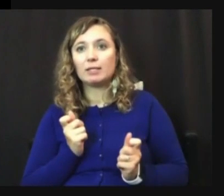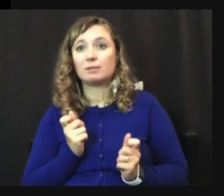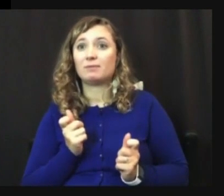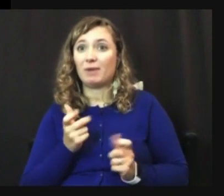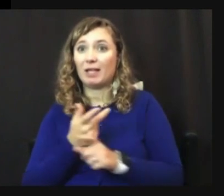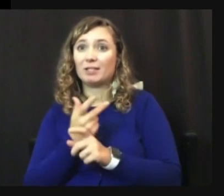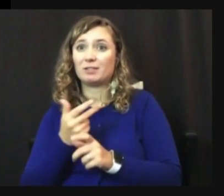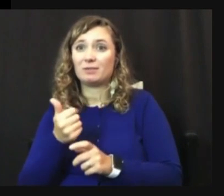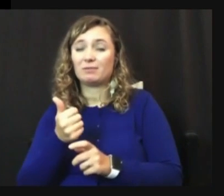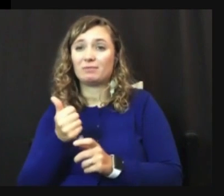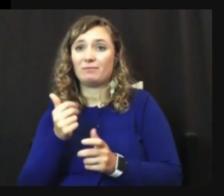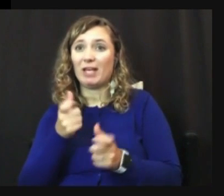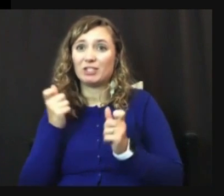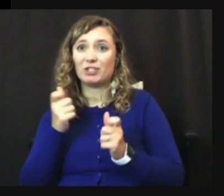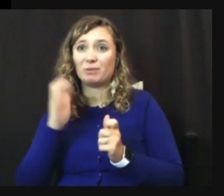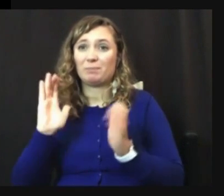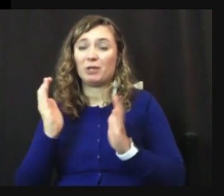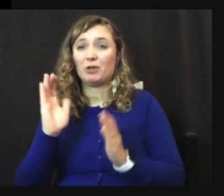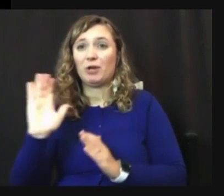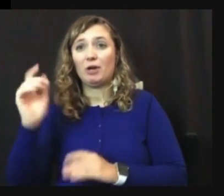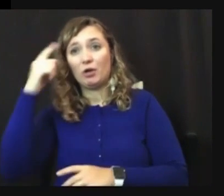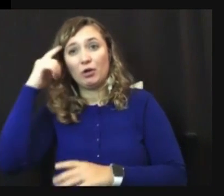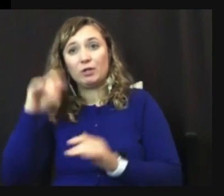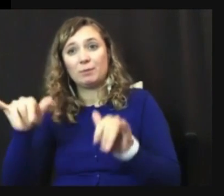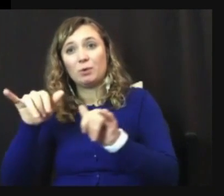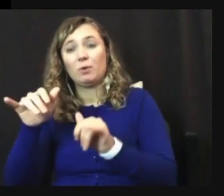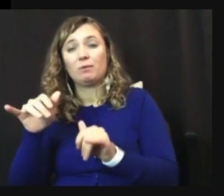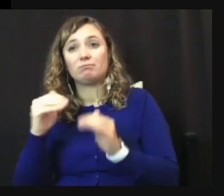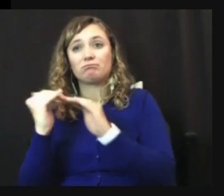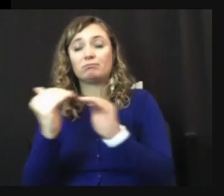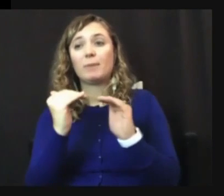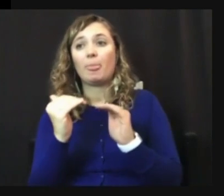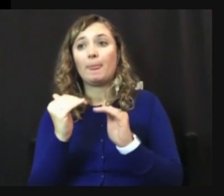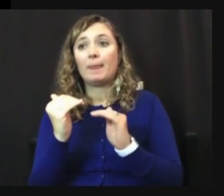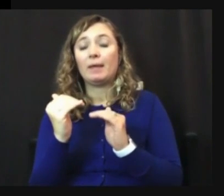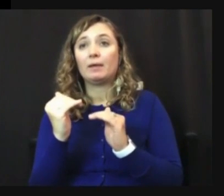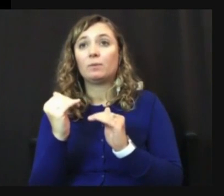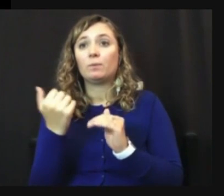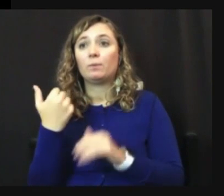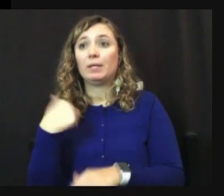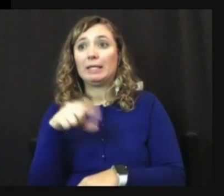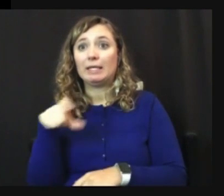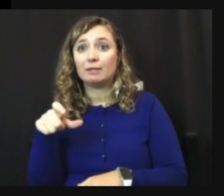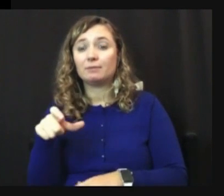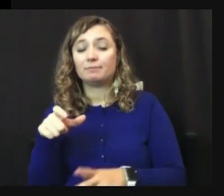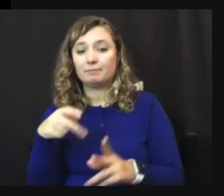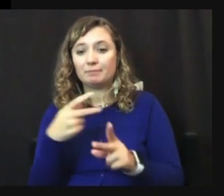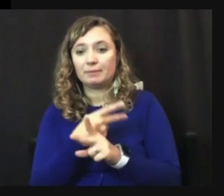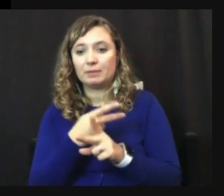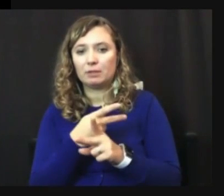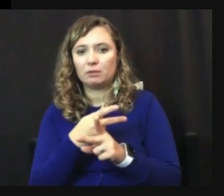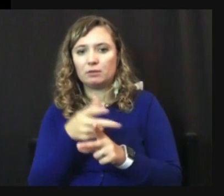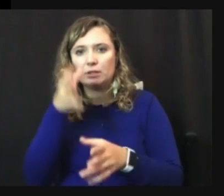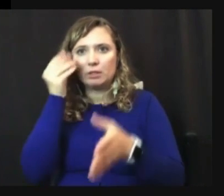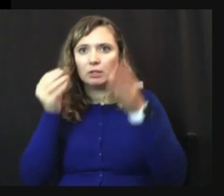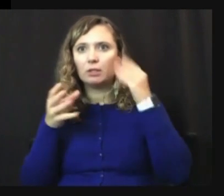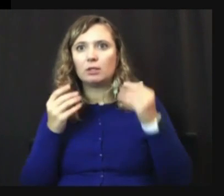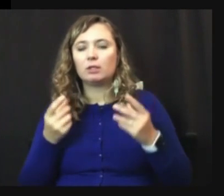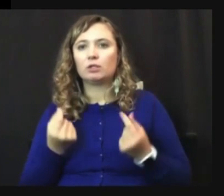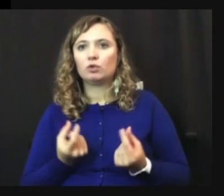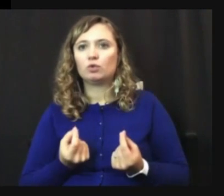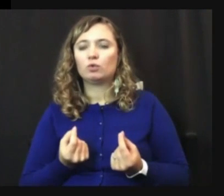then we know that we're going to have to do something to get that sensory information in so that we are able to move our